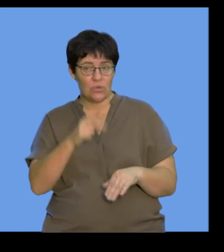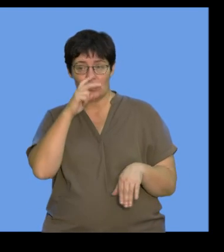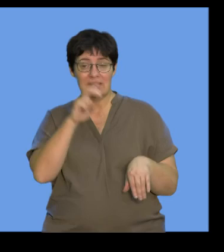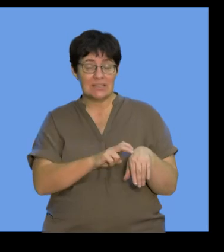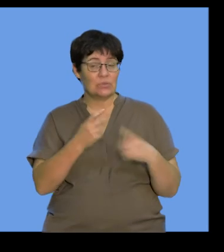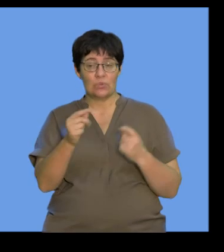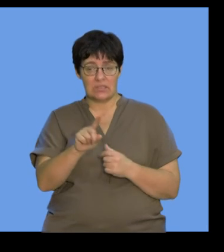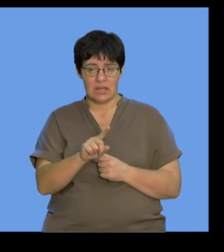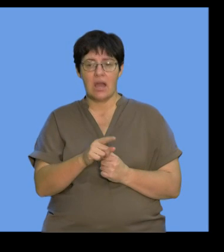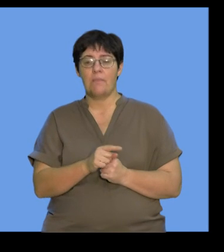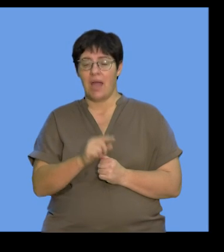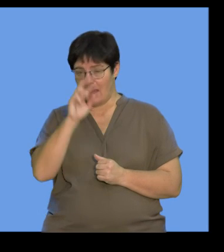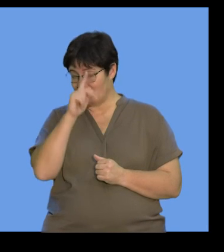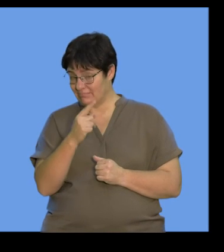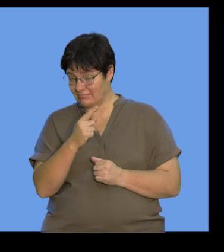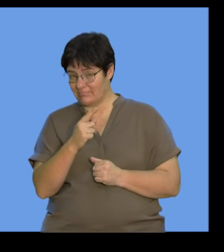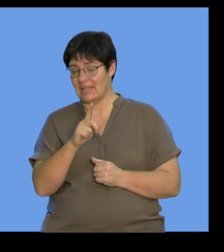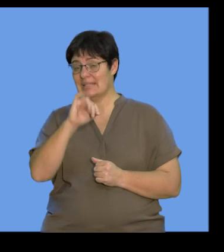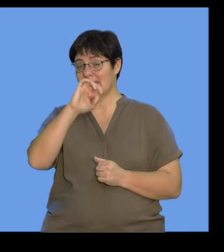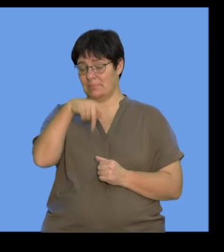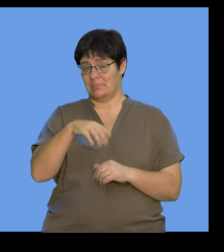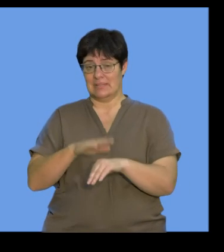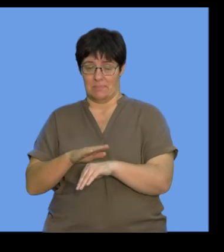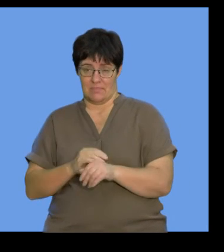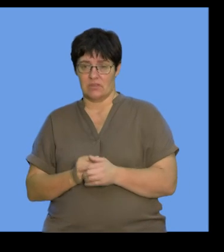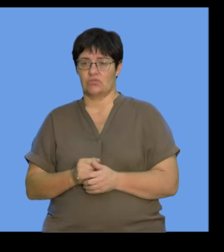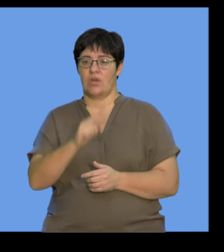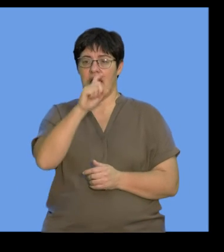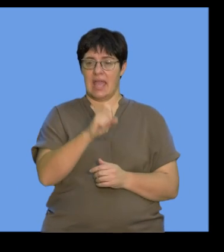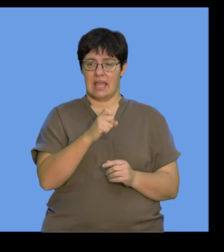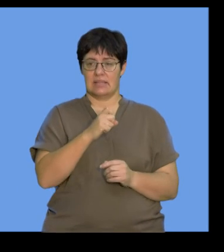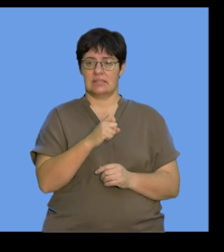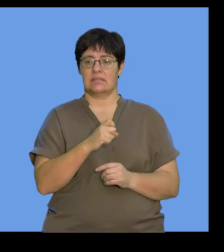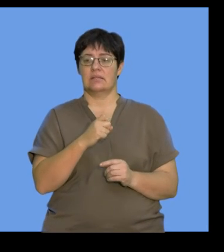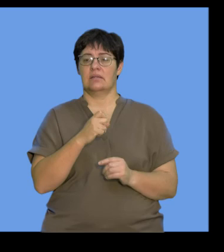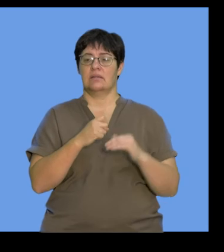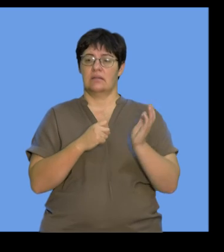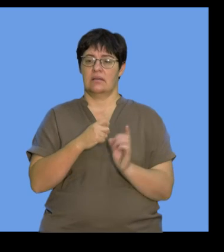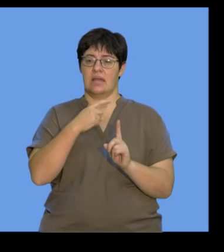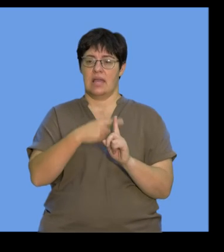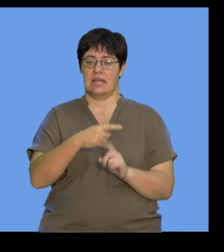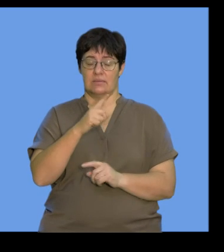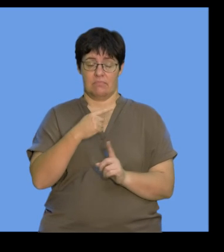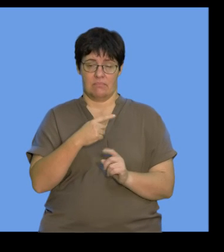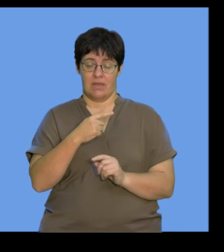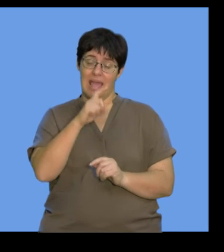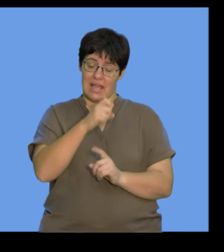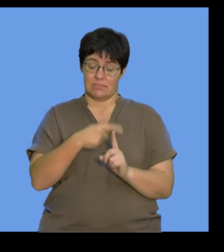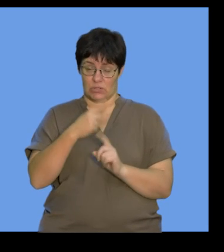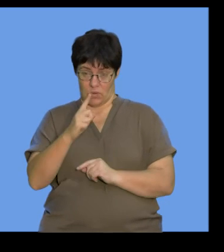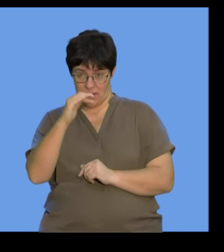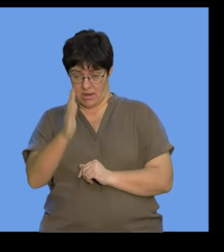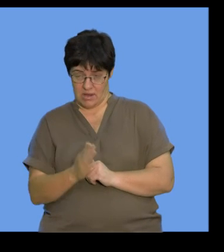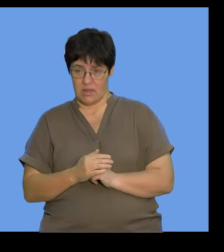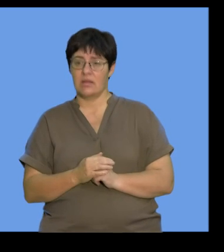remember I said tip and times. So this will be x into x plus 1. Already I'm factorizing. This is